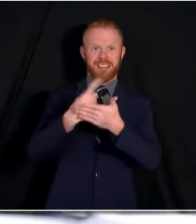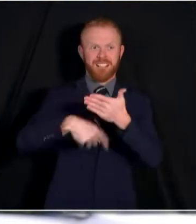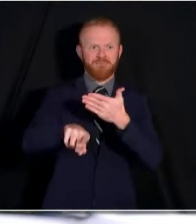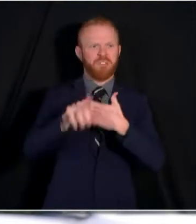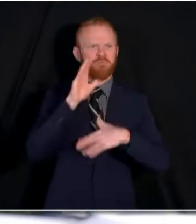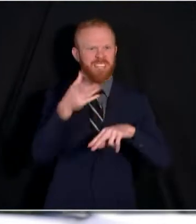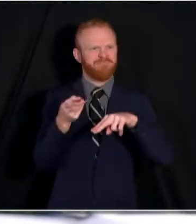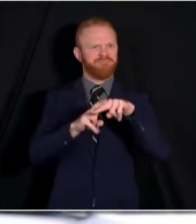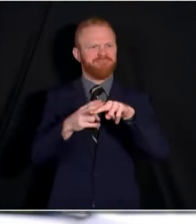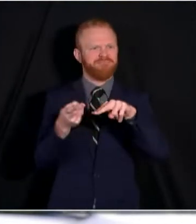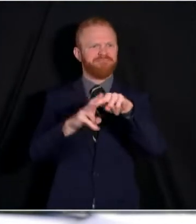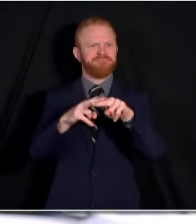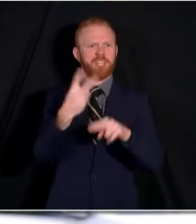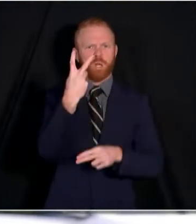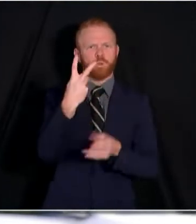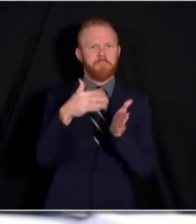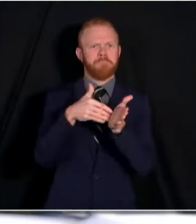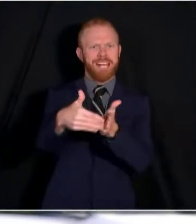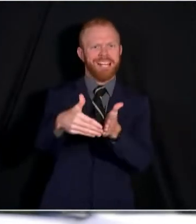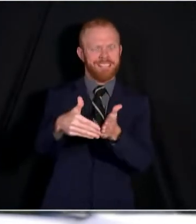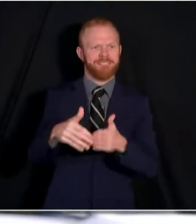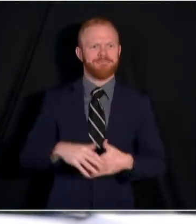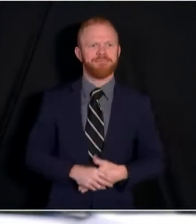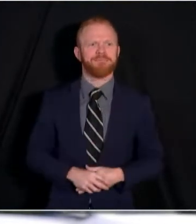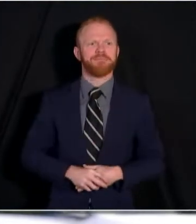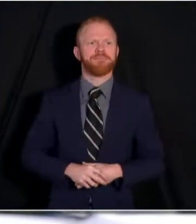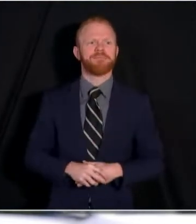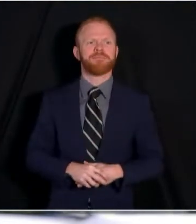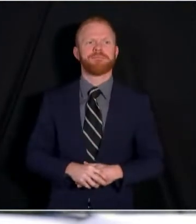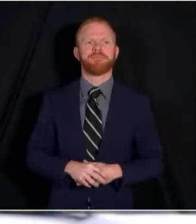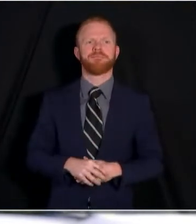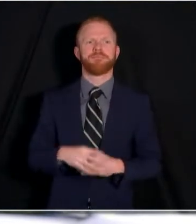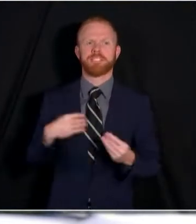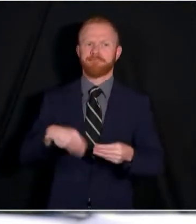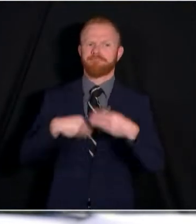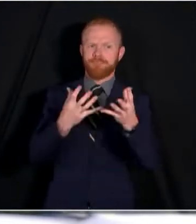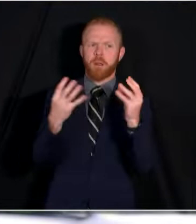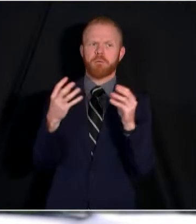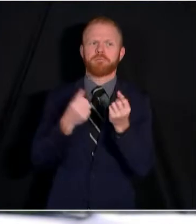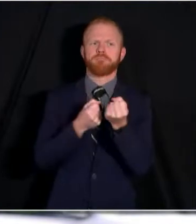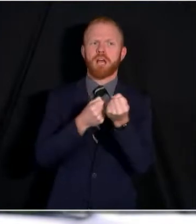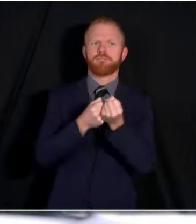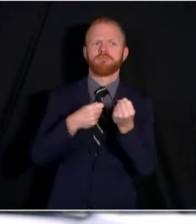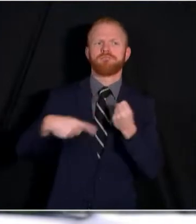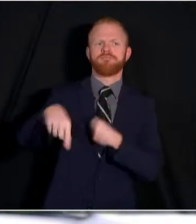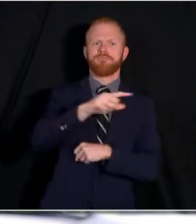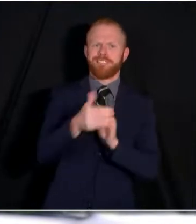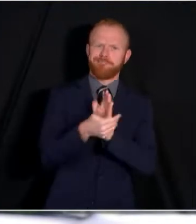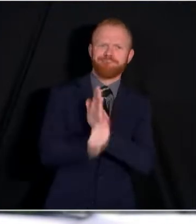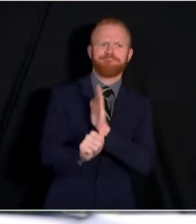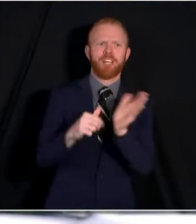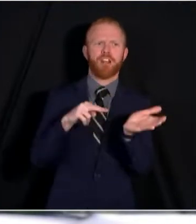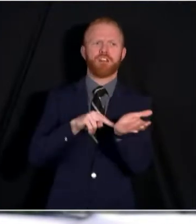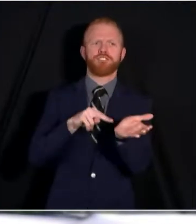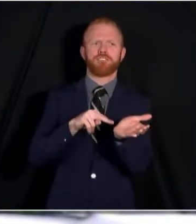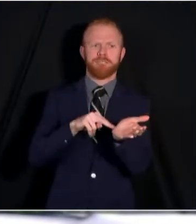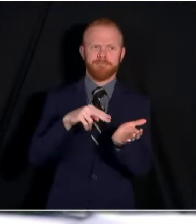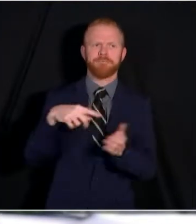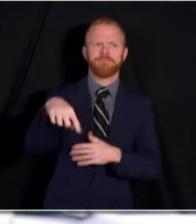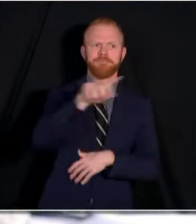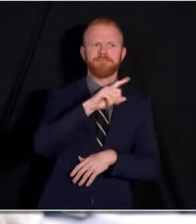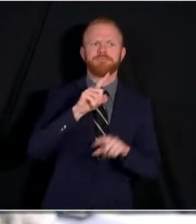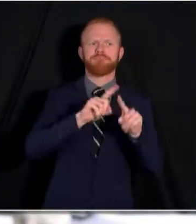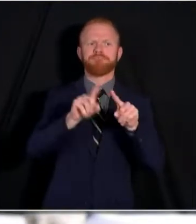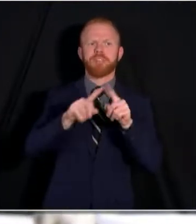We're also providing support to skilled nursing facilities and healthcare clinics. In addition to that, one of the things that President